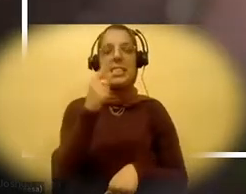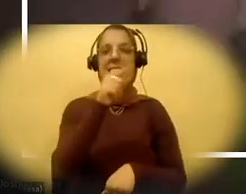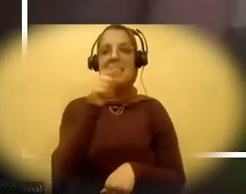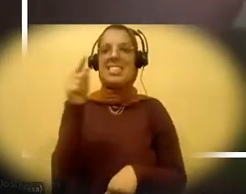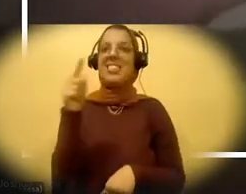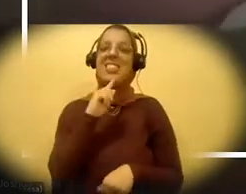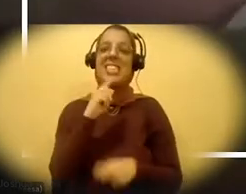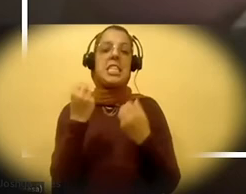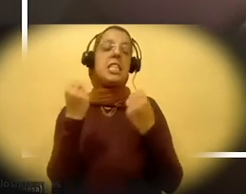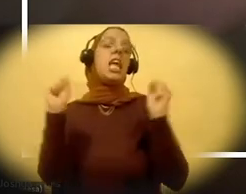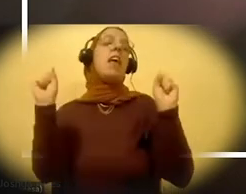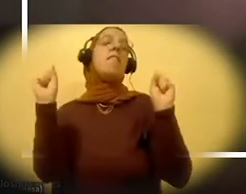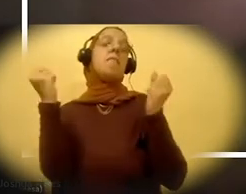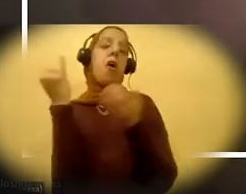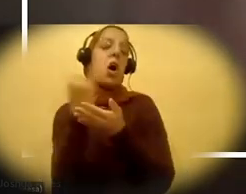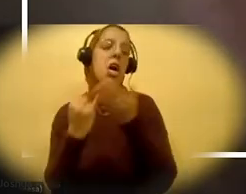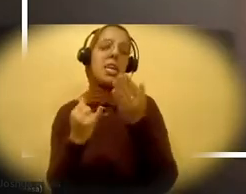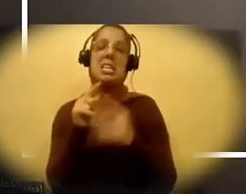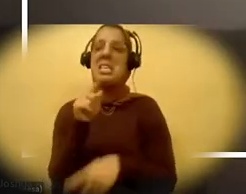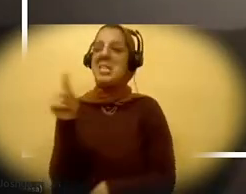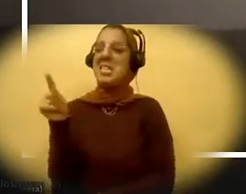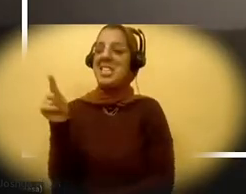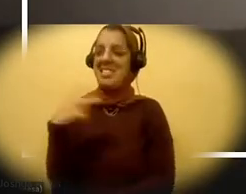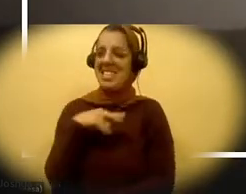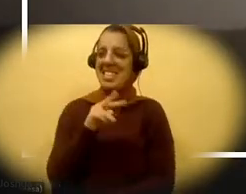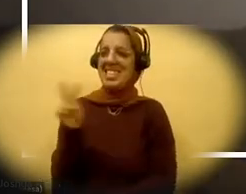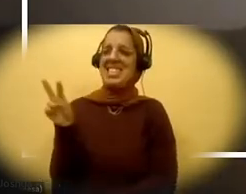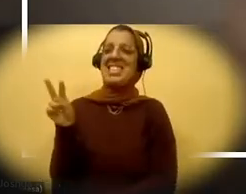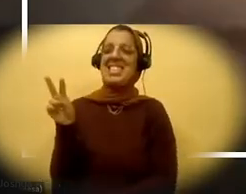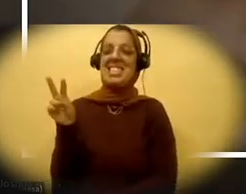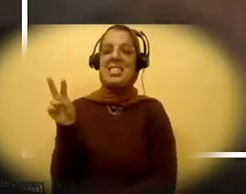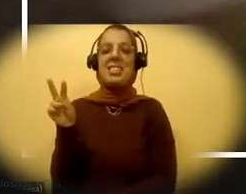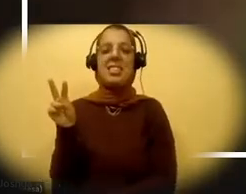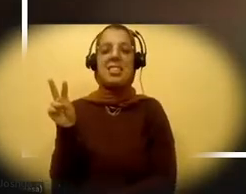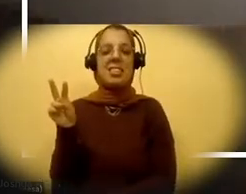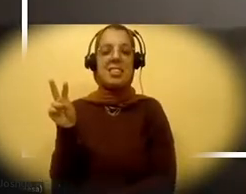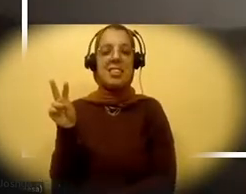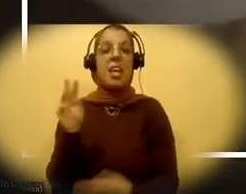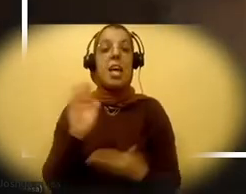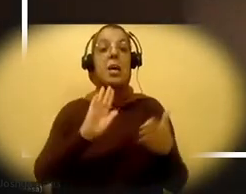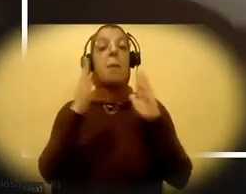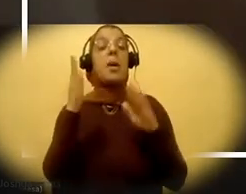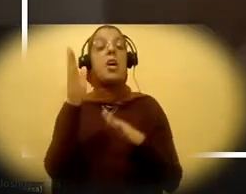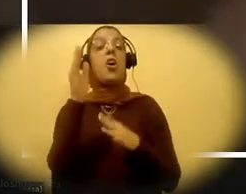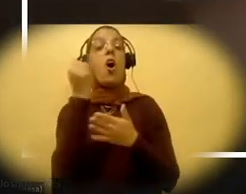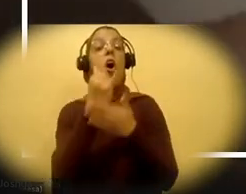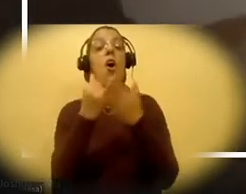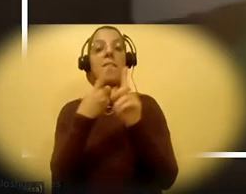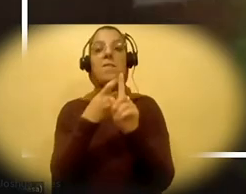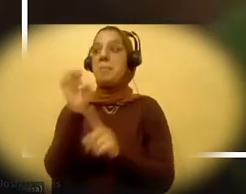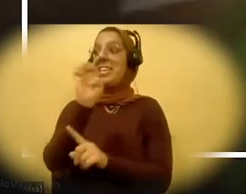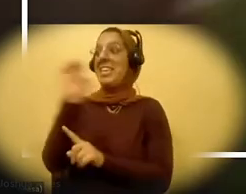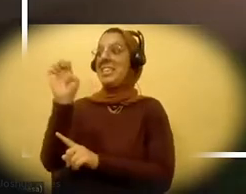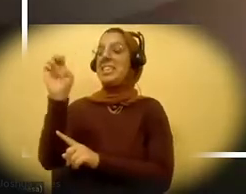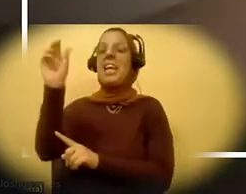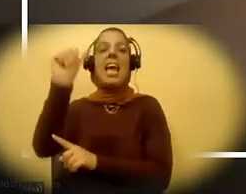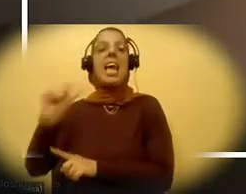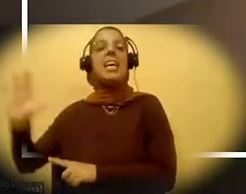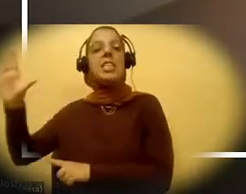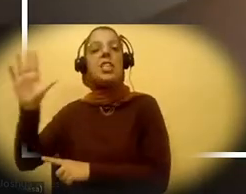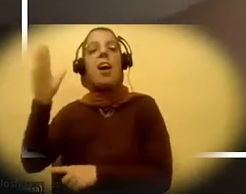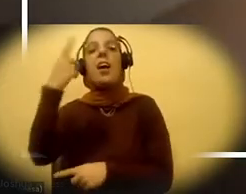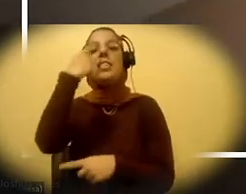very safe. And I just see, and then when you look at art from like, you know, the East, like in Asia and Thailand and China and